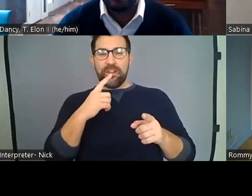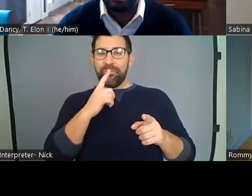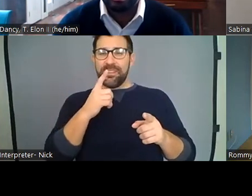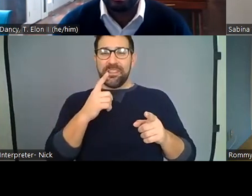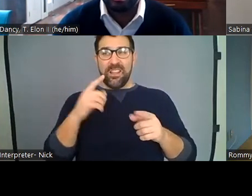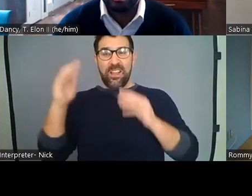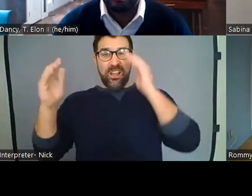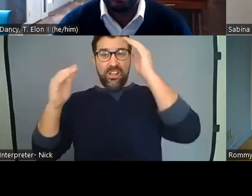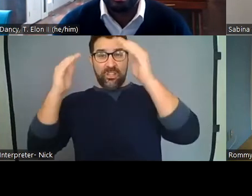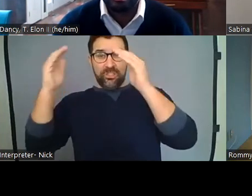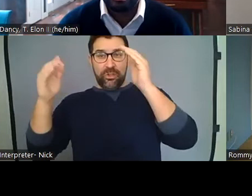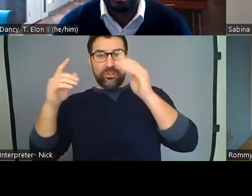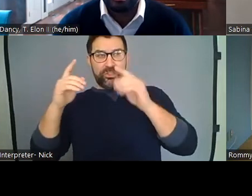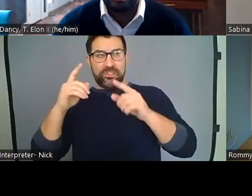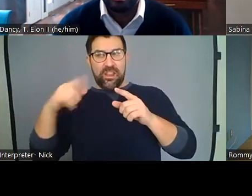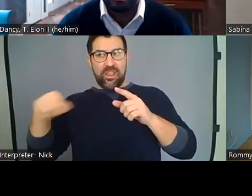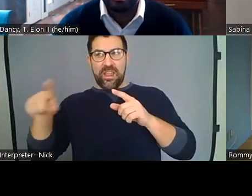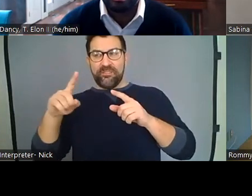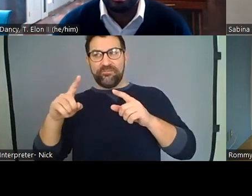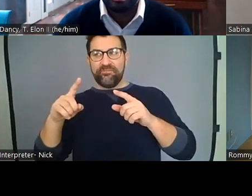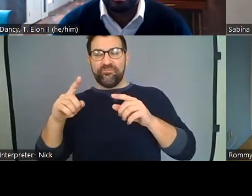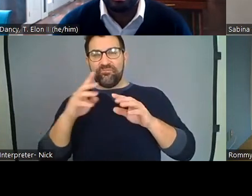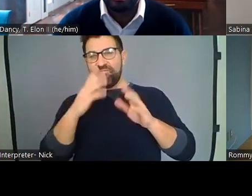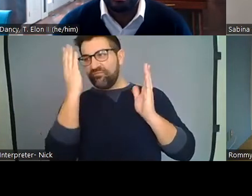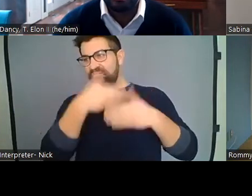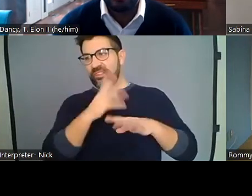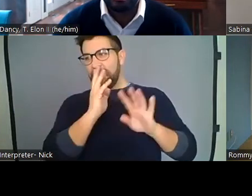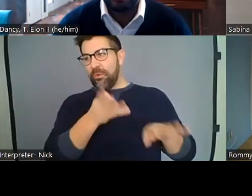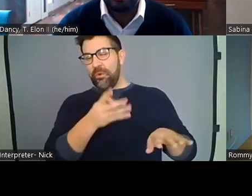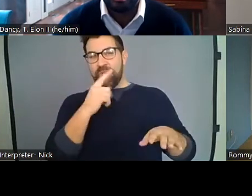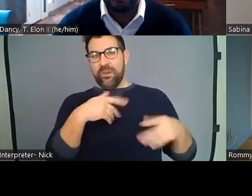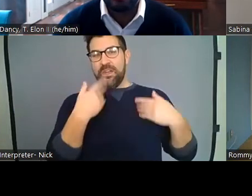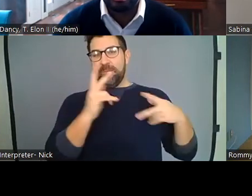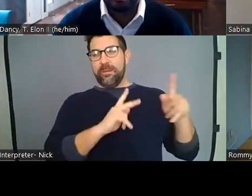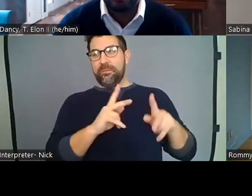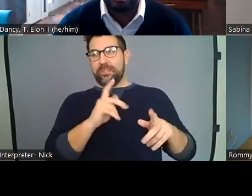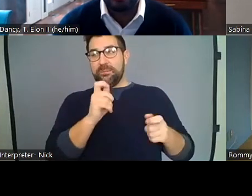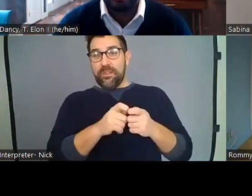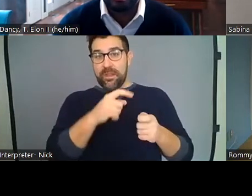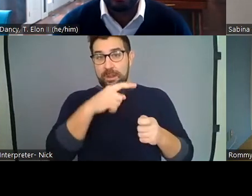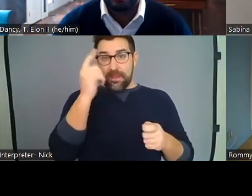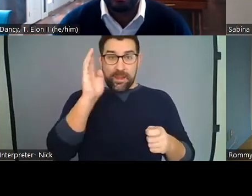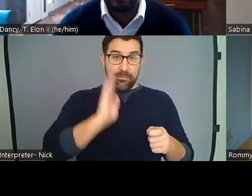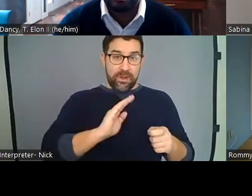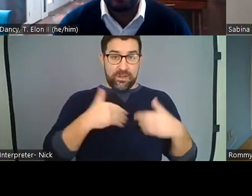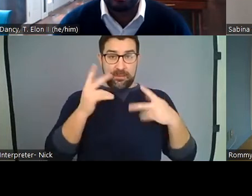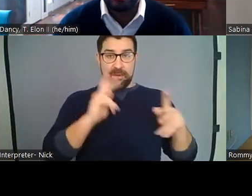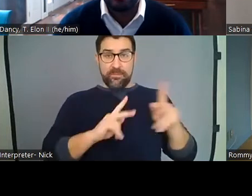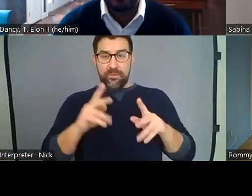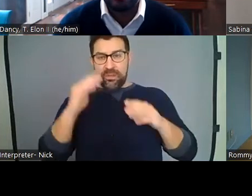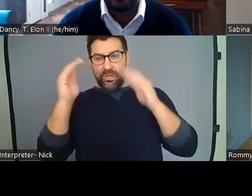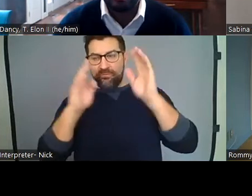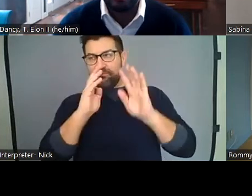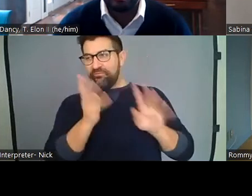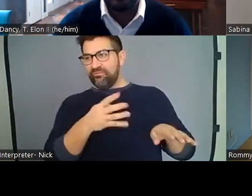adults constantly kind of look over when it comes to young people, specifically the Black and Brown young people in the